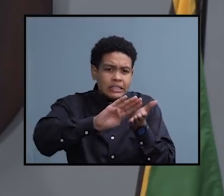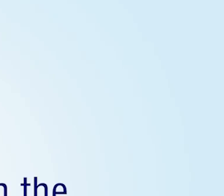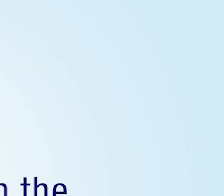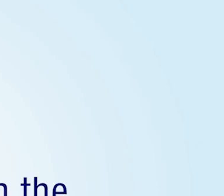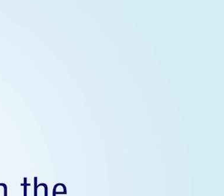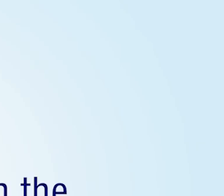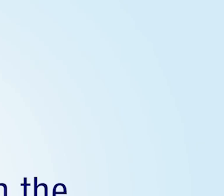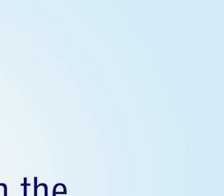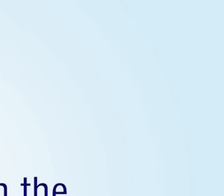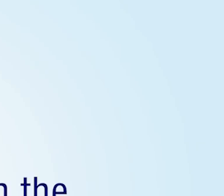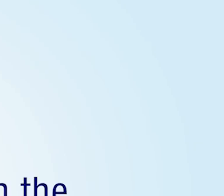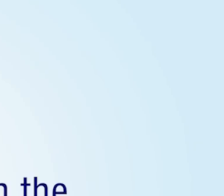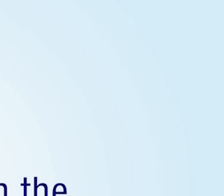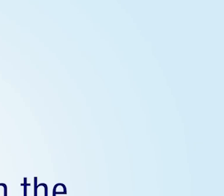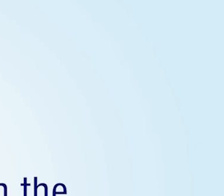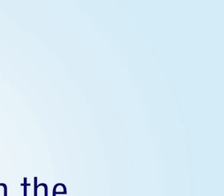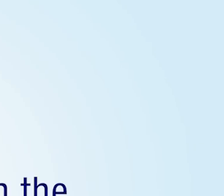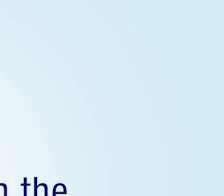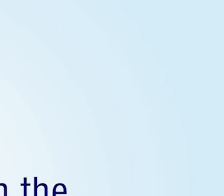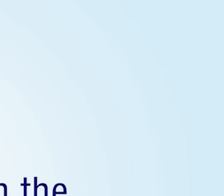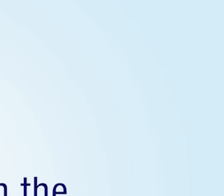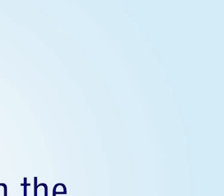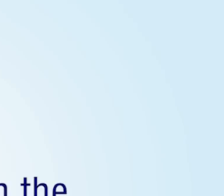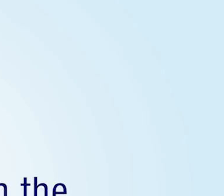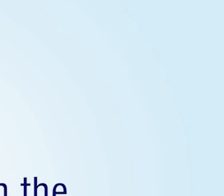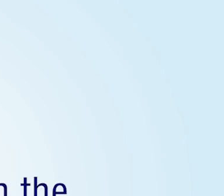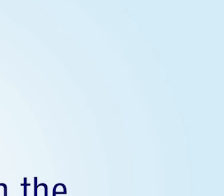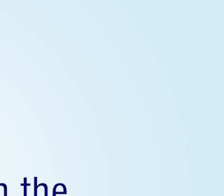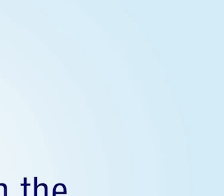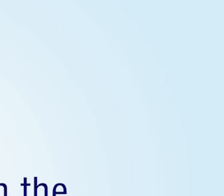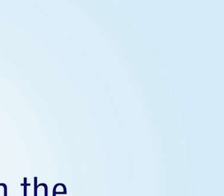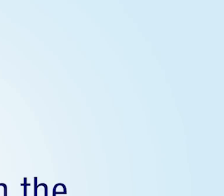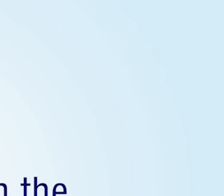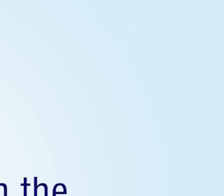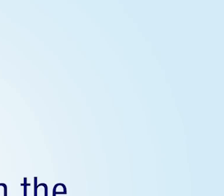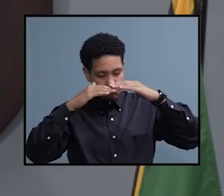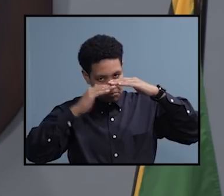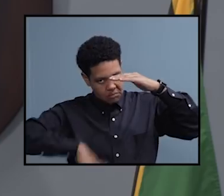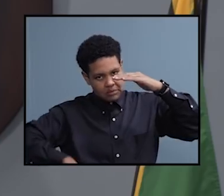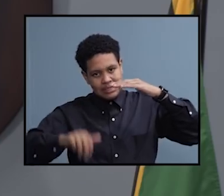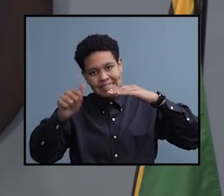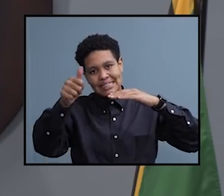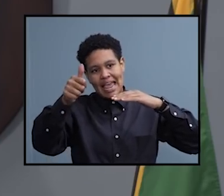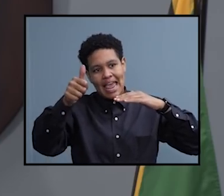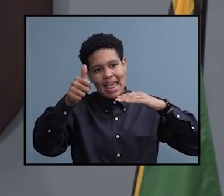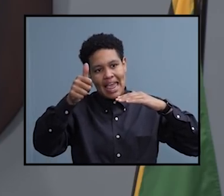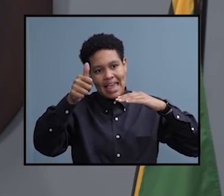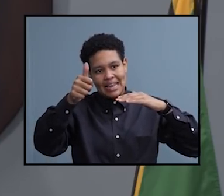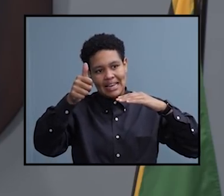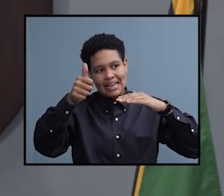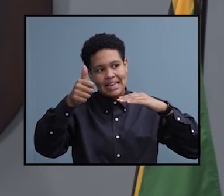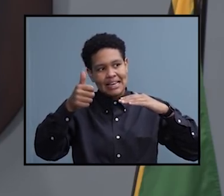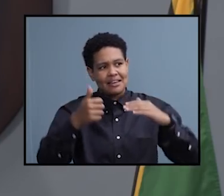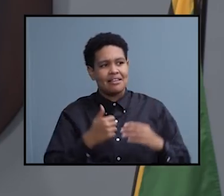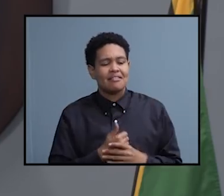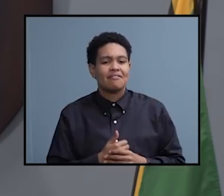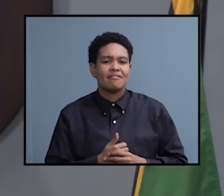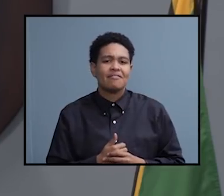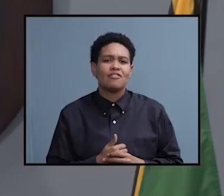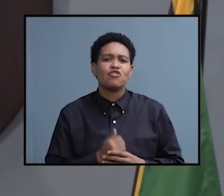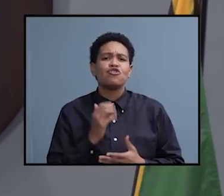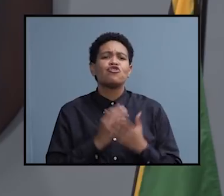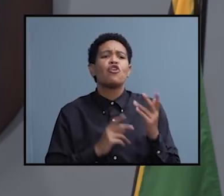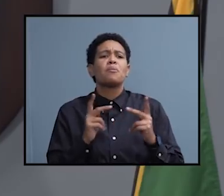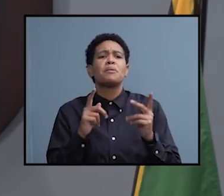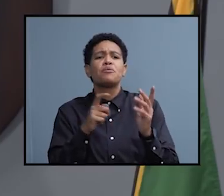provided. Gatherings in public places should not exceed 10 persons. There have been questions and